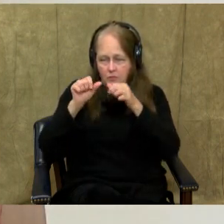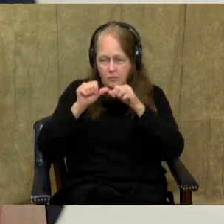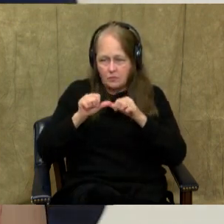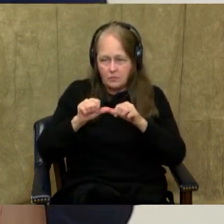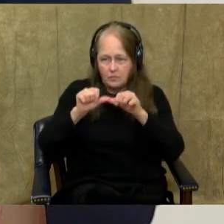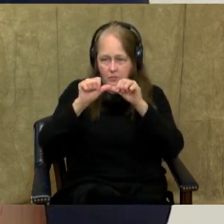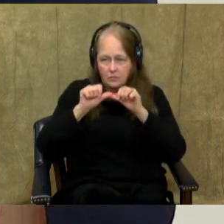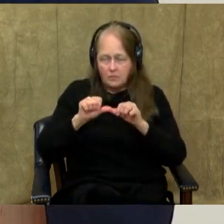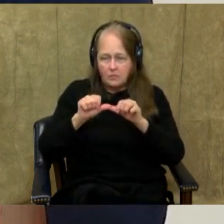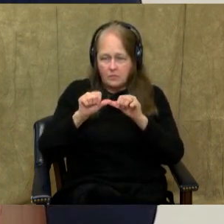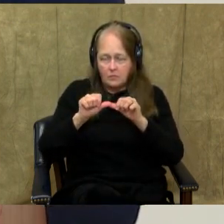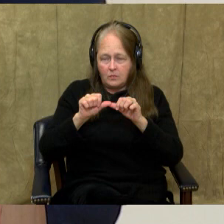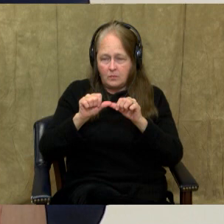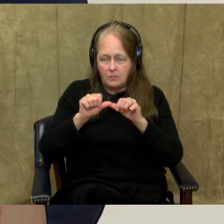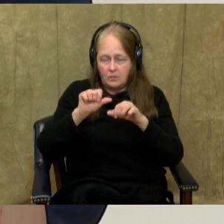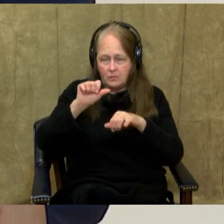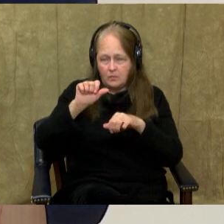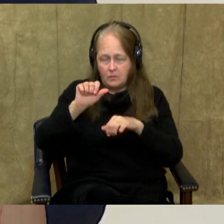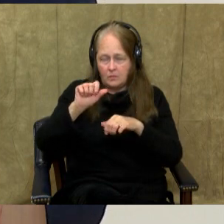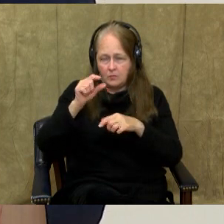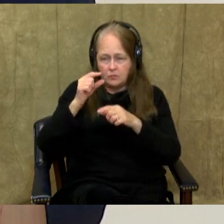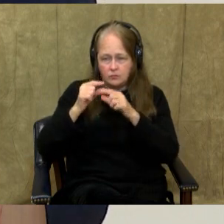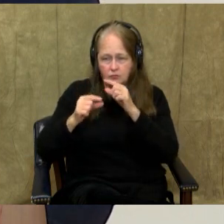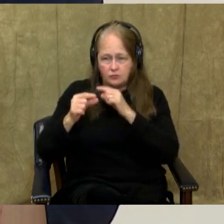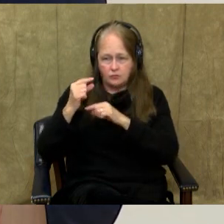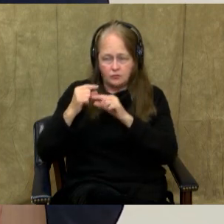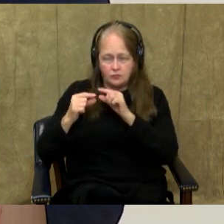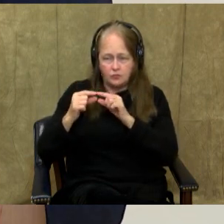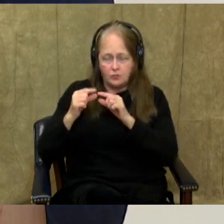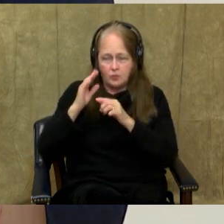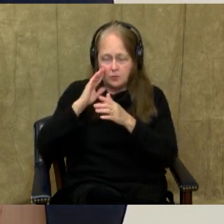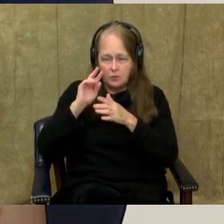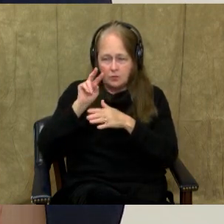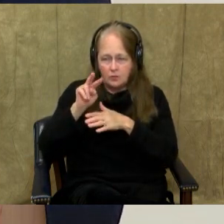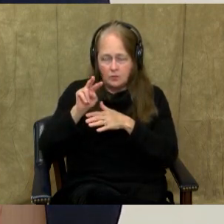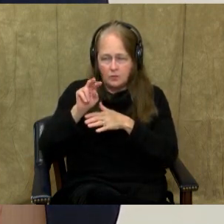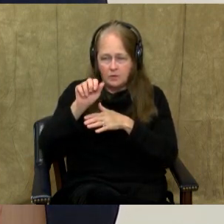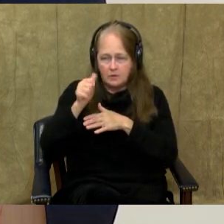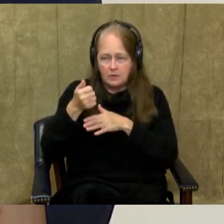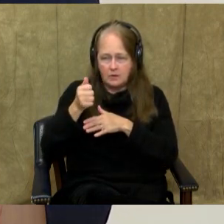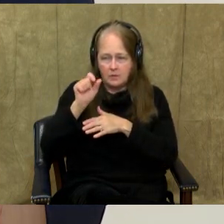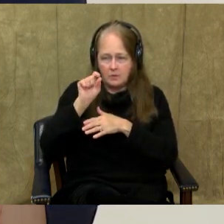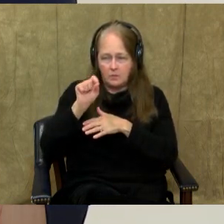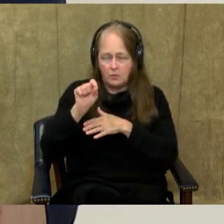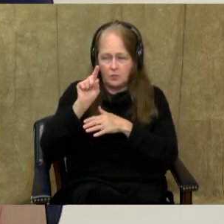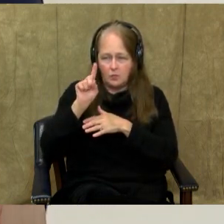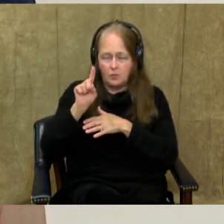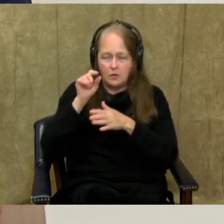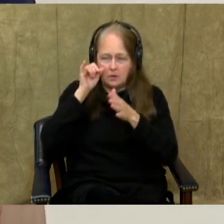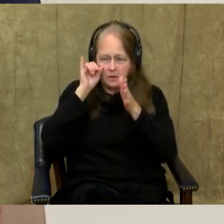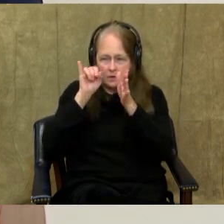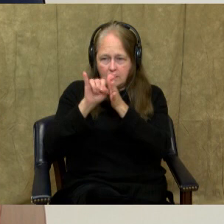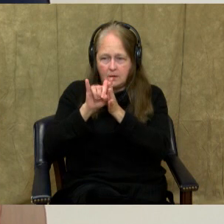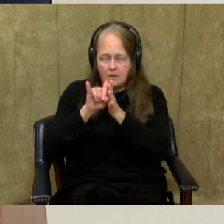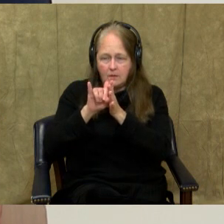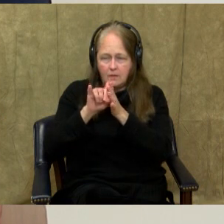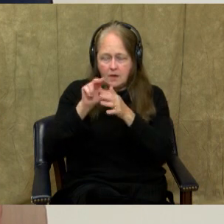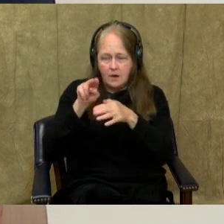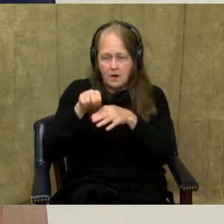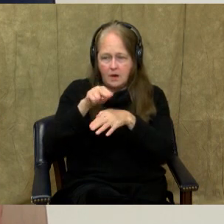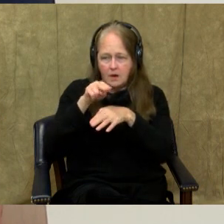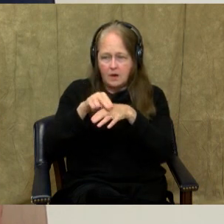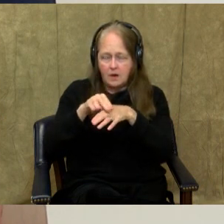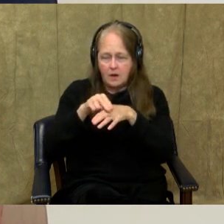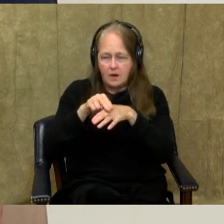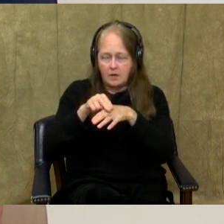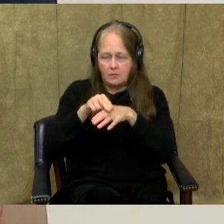with our standards, geography priority standard, and this week we're going to be looking at 10.1, which is identifying the natural hazards